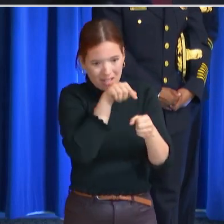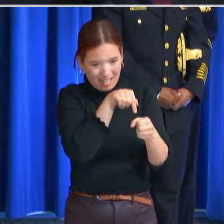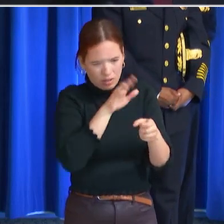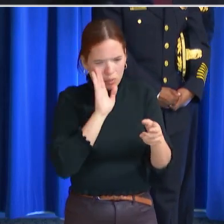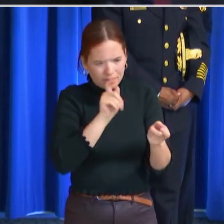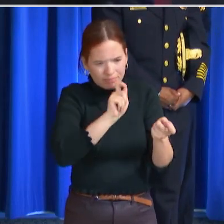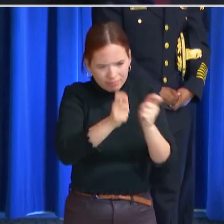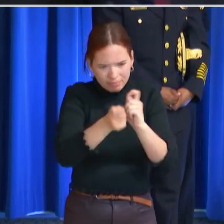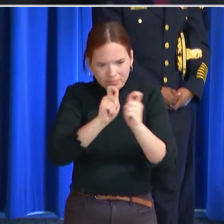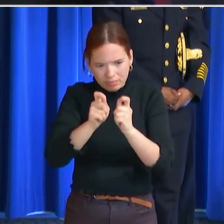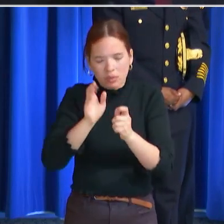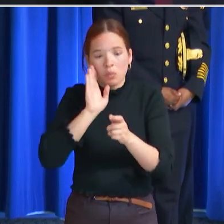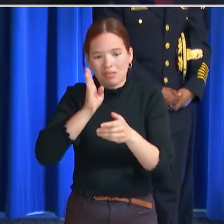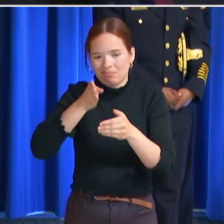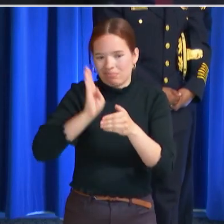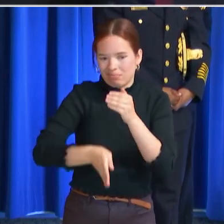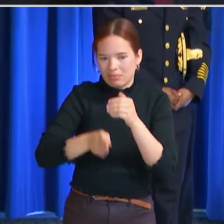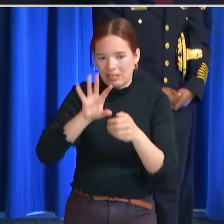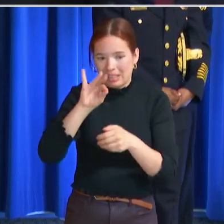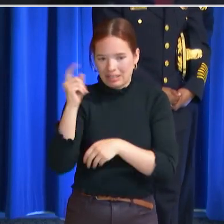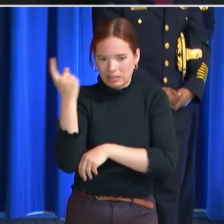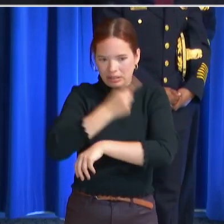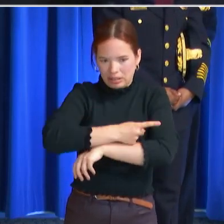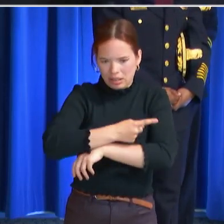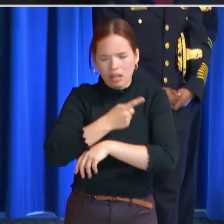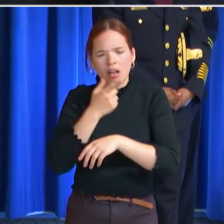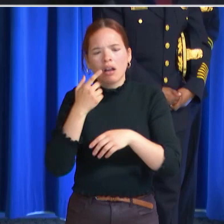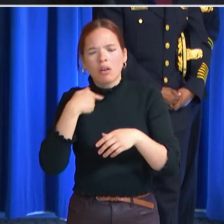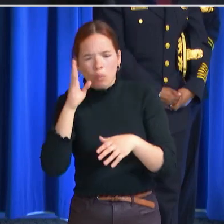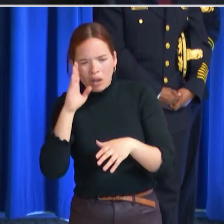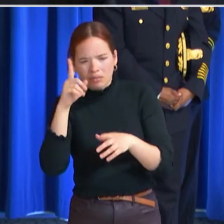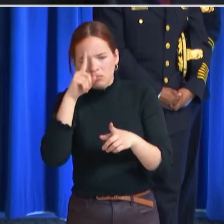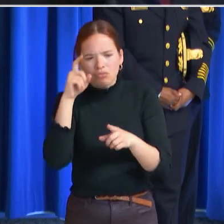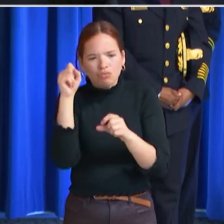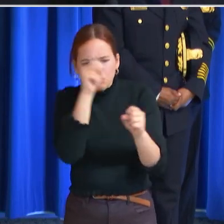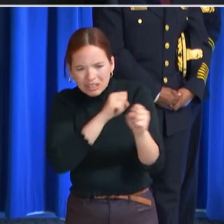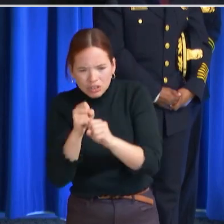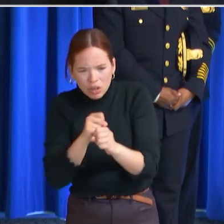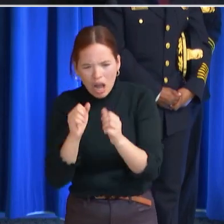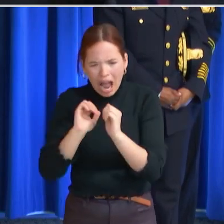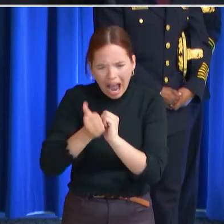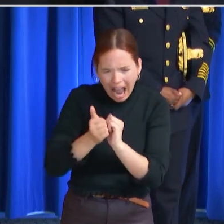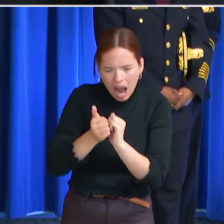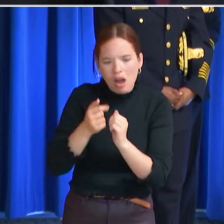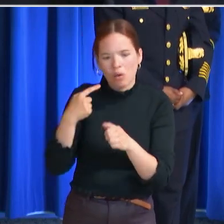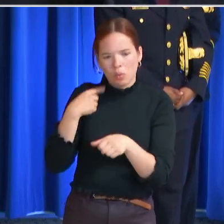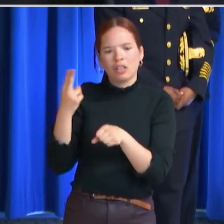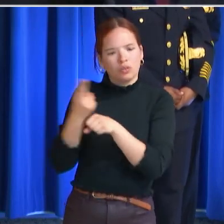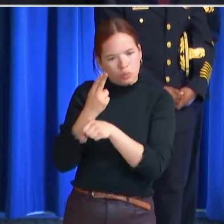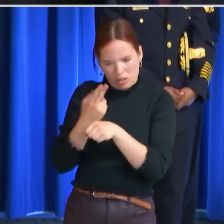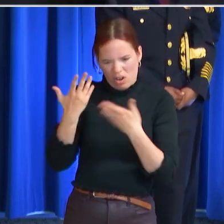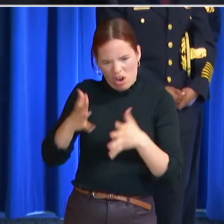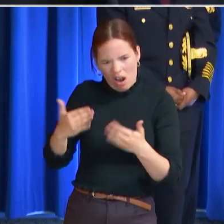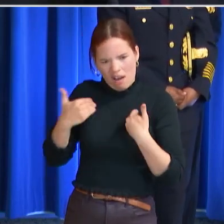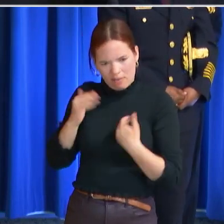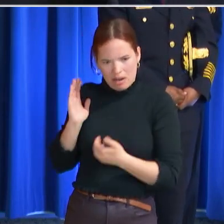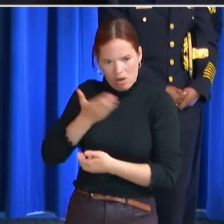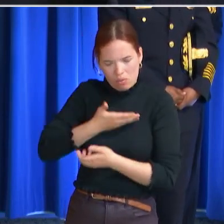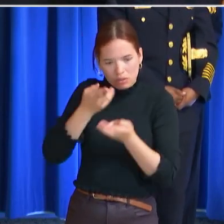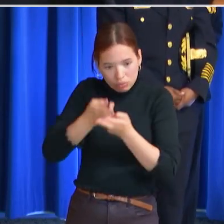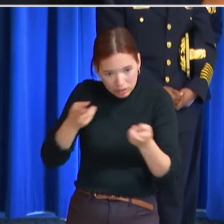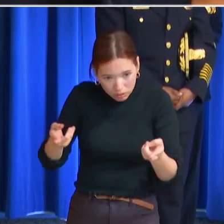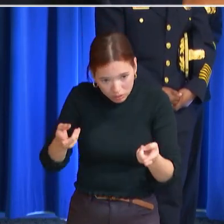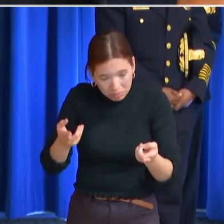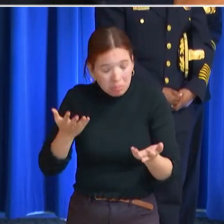we want to be a little bit more strategic about how we do it, utilizing the resources that we have. So resources that we have. That could